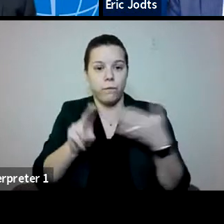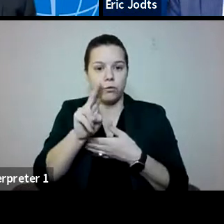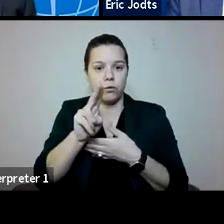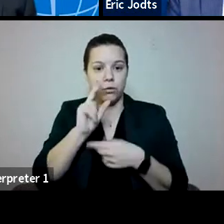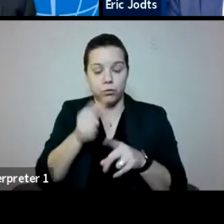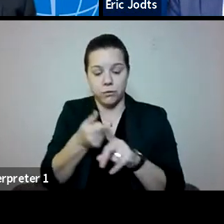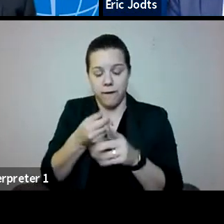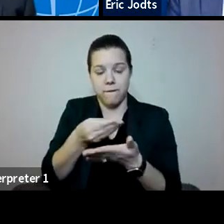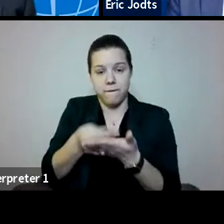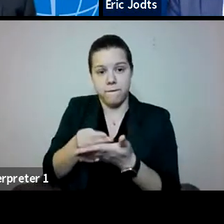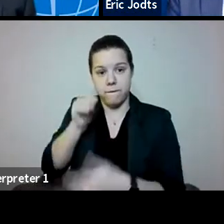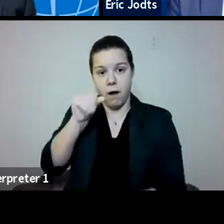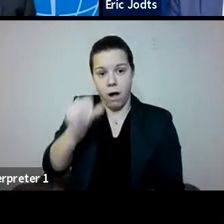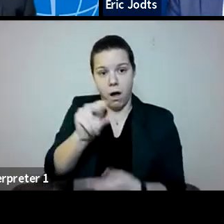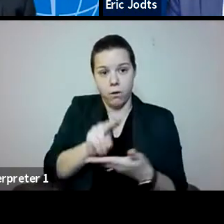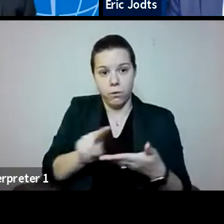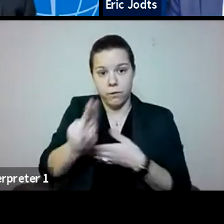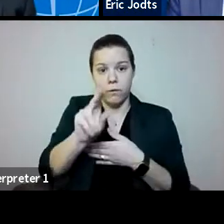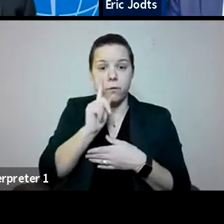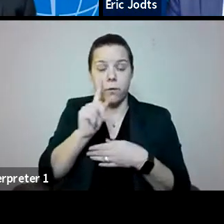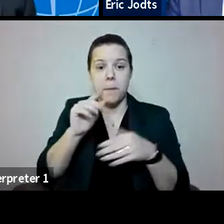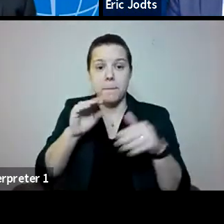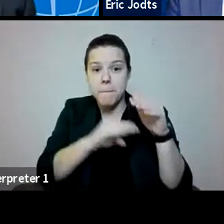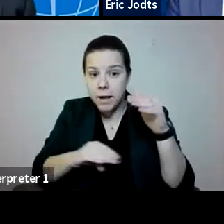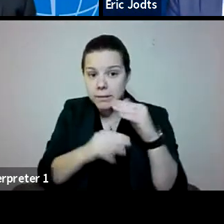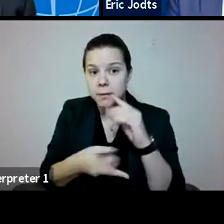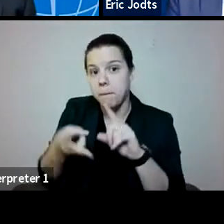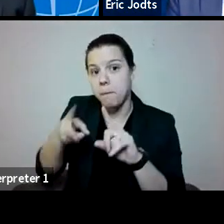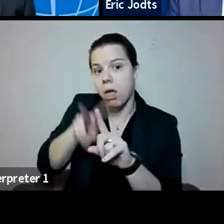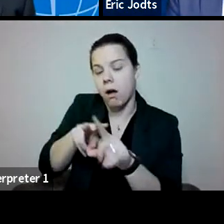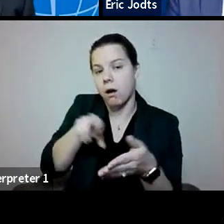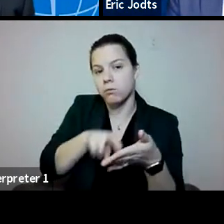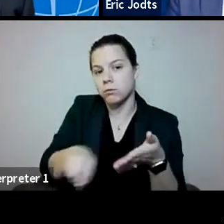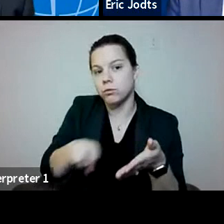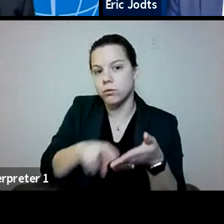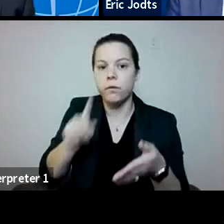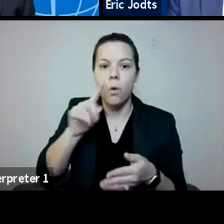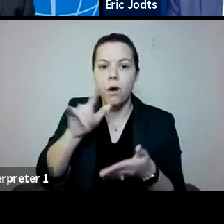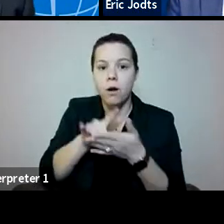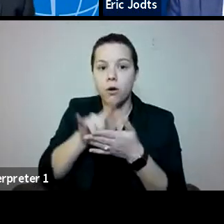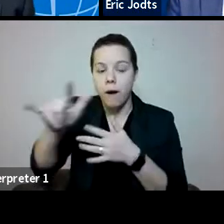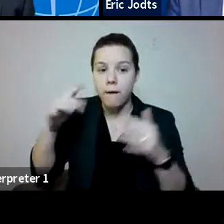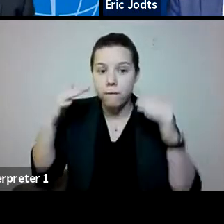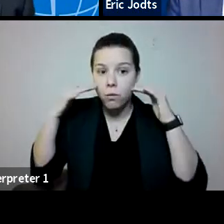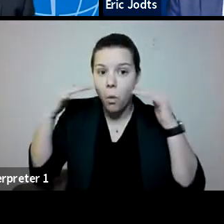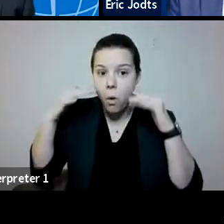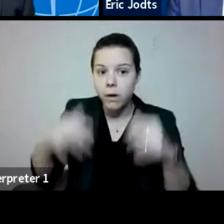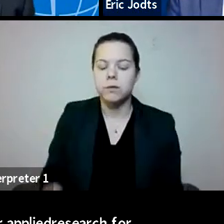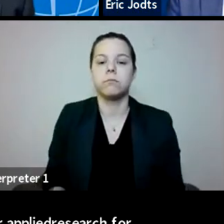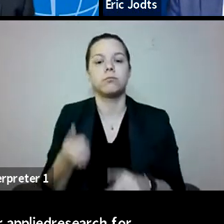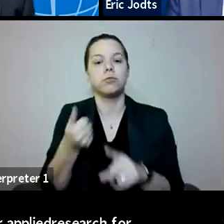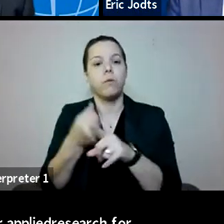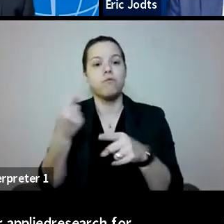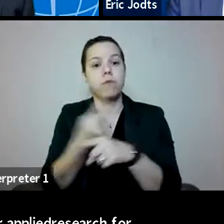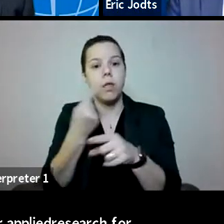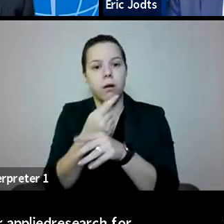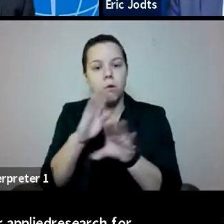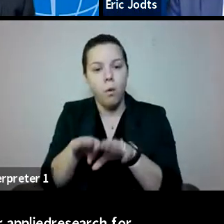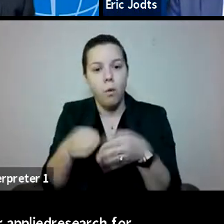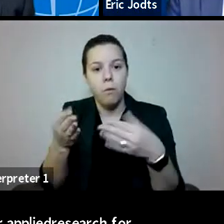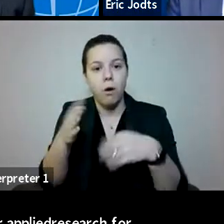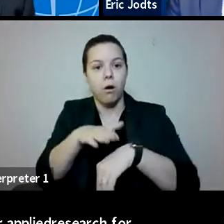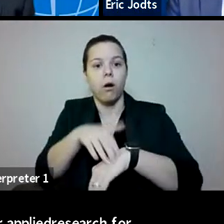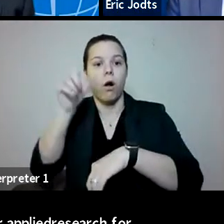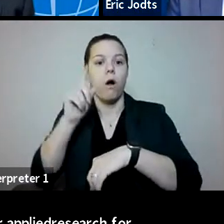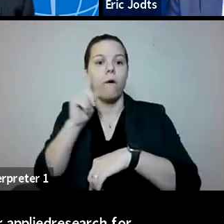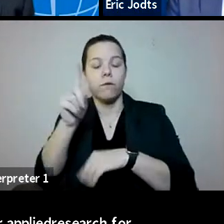fund universities for basic or applied research for aircraft noise? Do you regularly open calls for